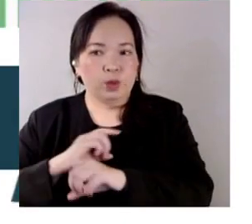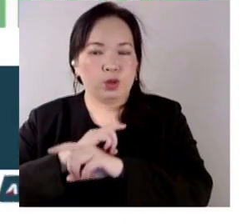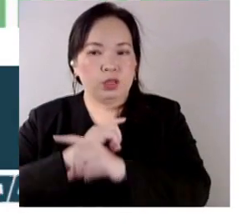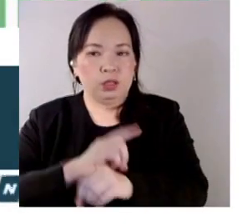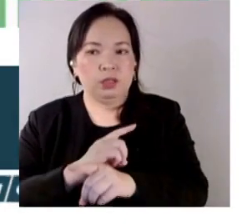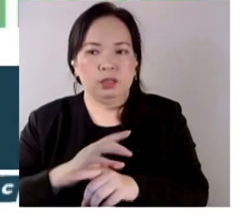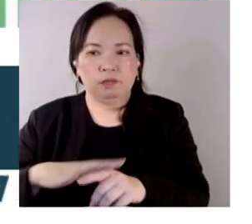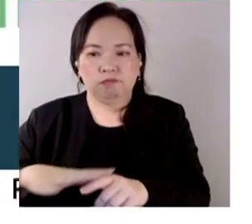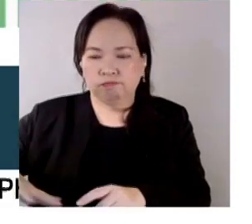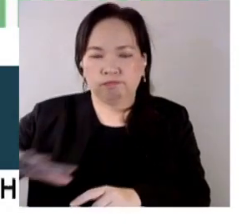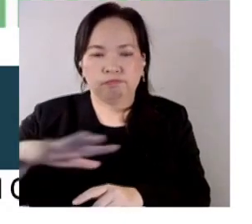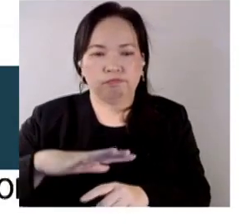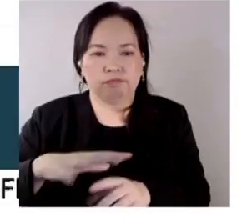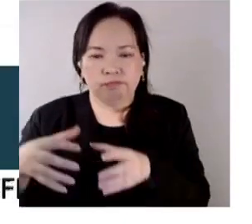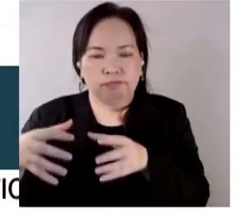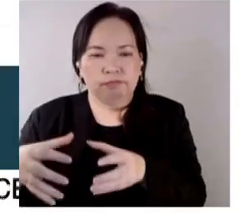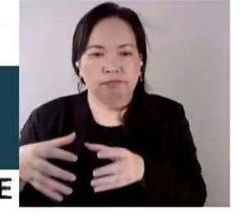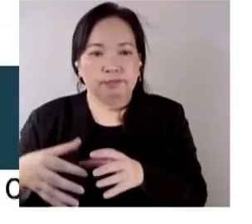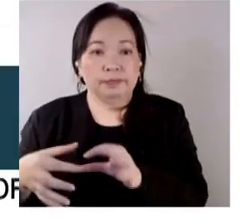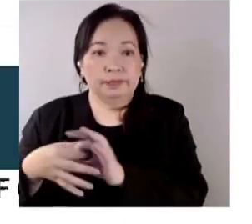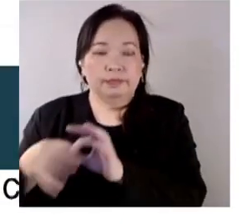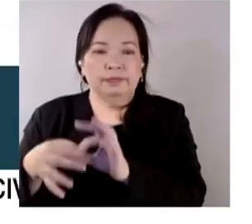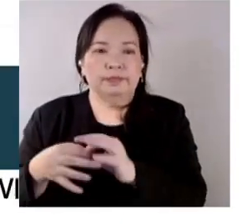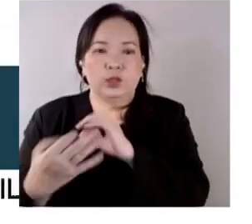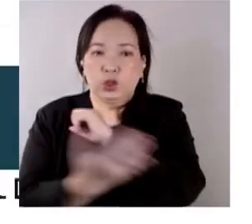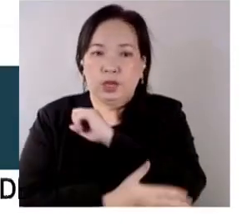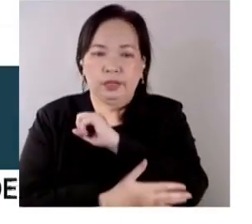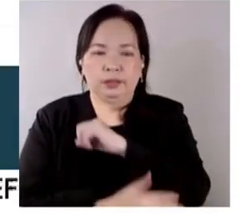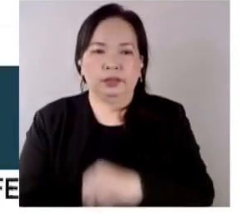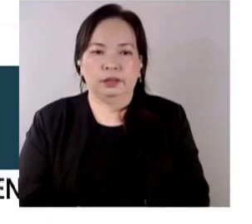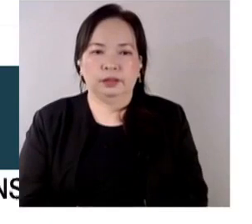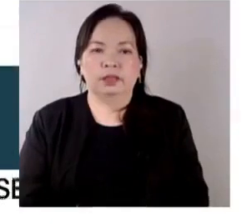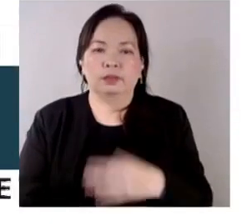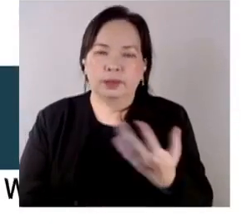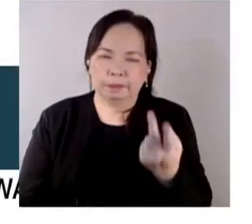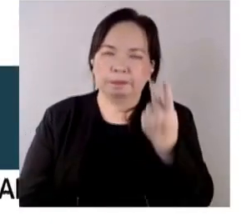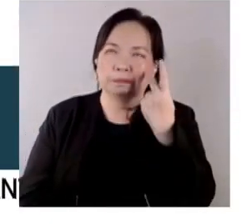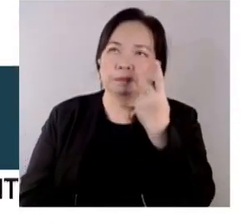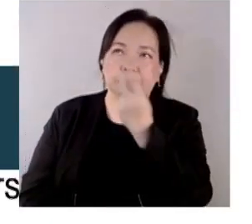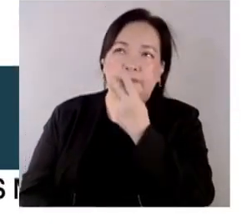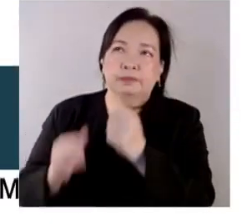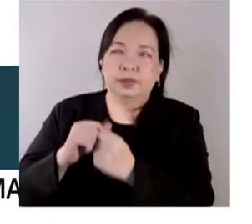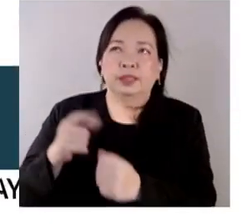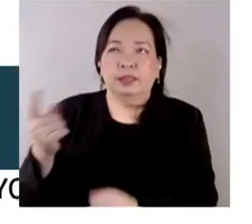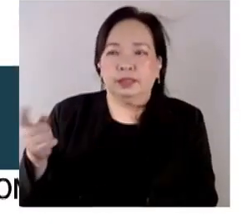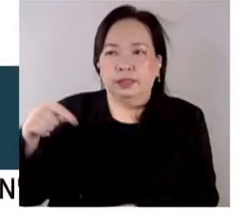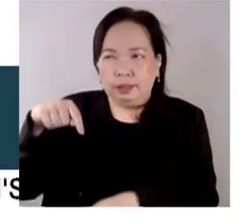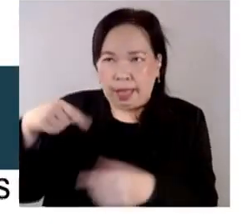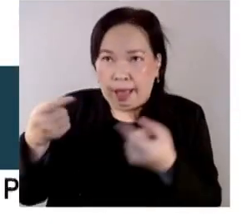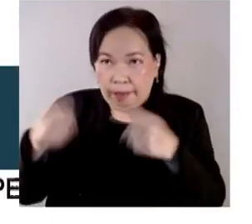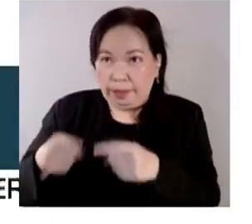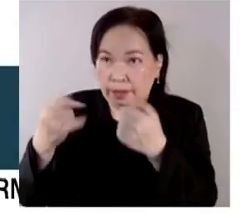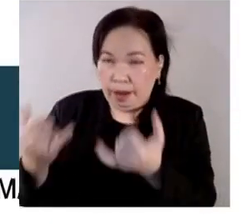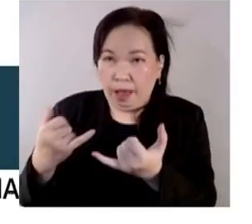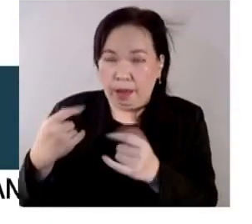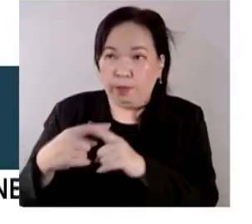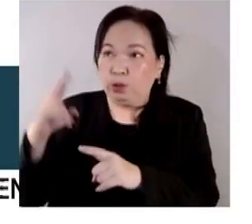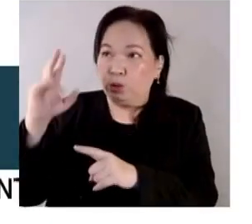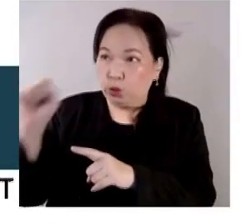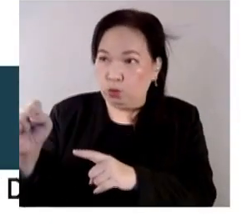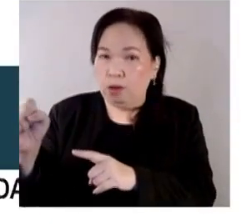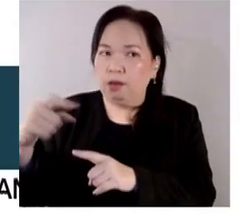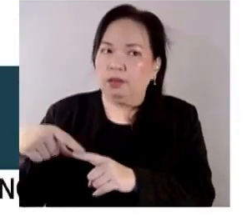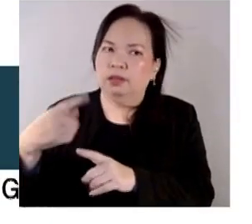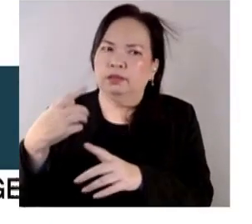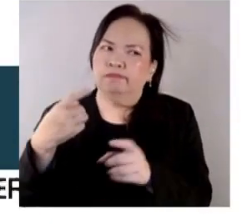island chain. Mm. So with this, and with the U.S. managing as it is the relations between